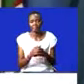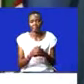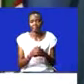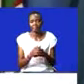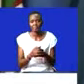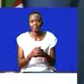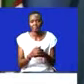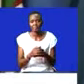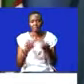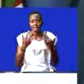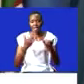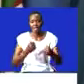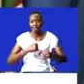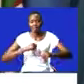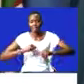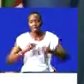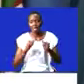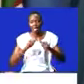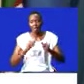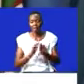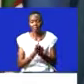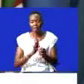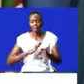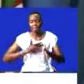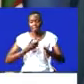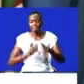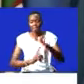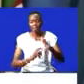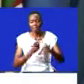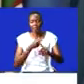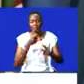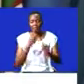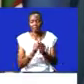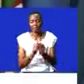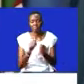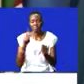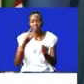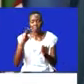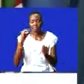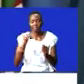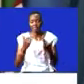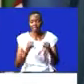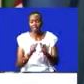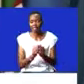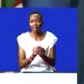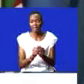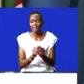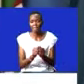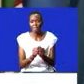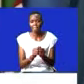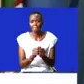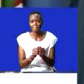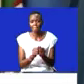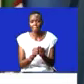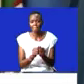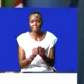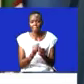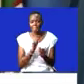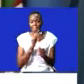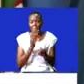And I'm happy my honorable minister from the Republic of Uganda, Dr. Sam, during the Nile Basin Development